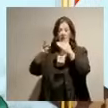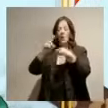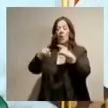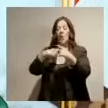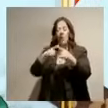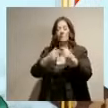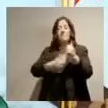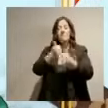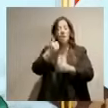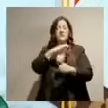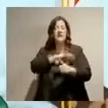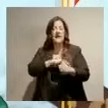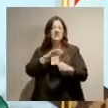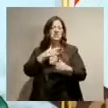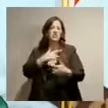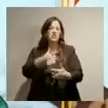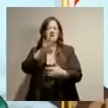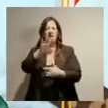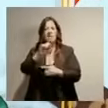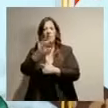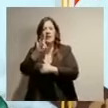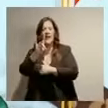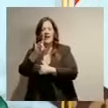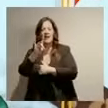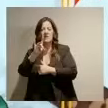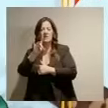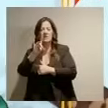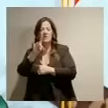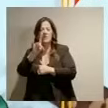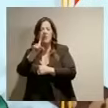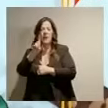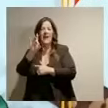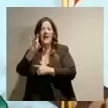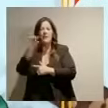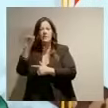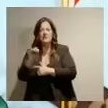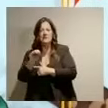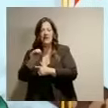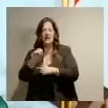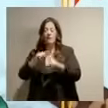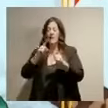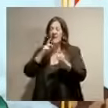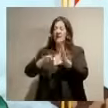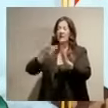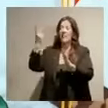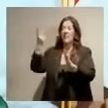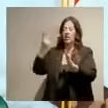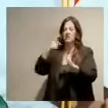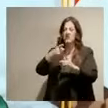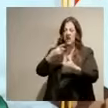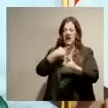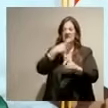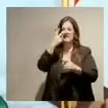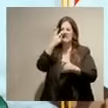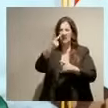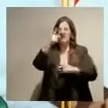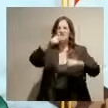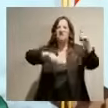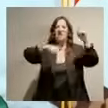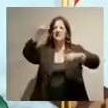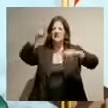gains is around 5.18% on average. It's almost double. So you had massive volatility. You